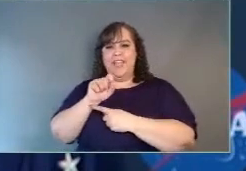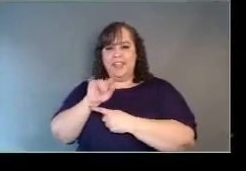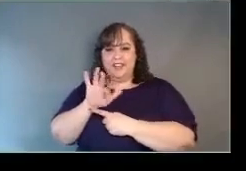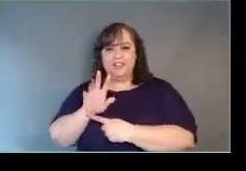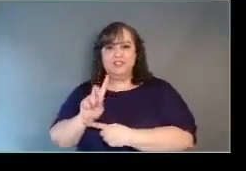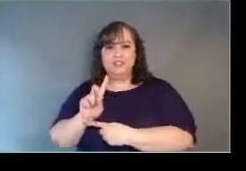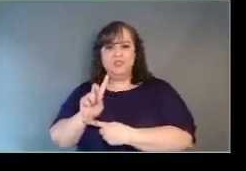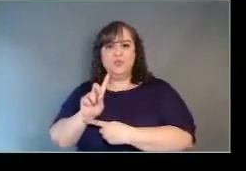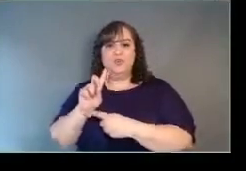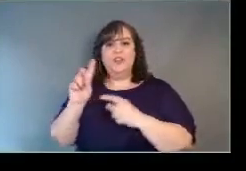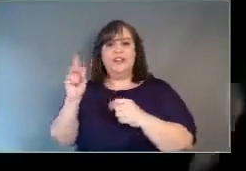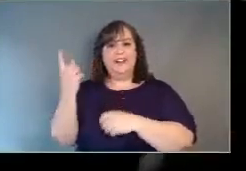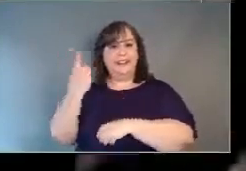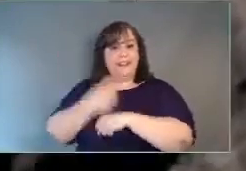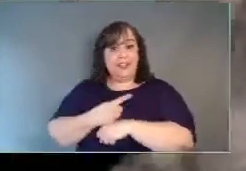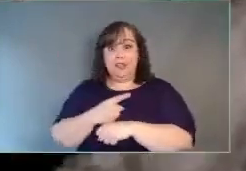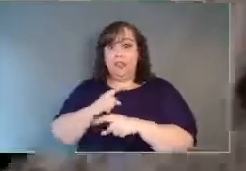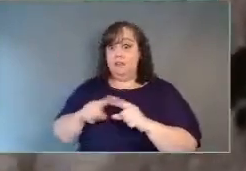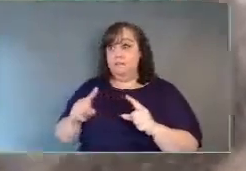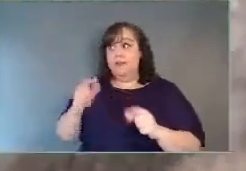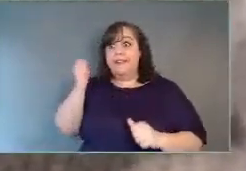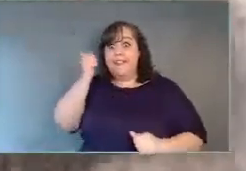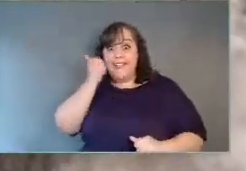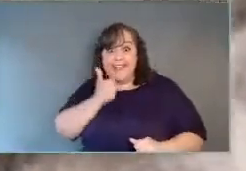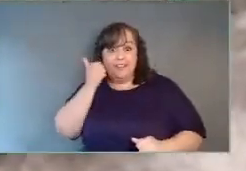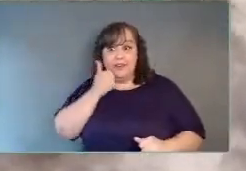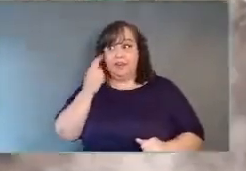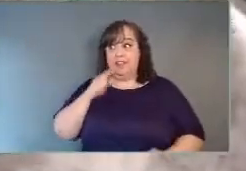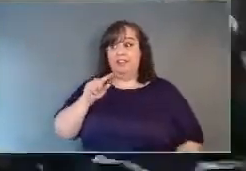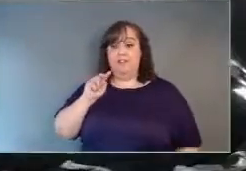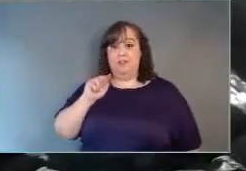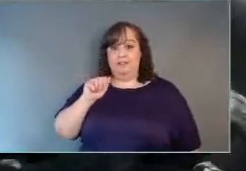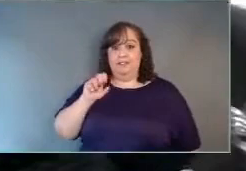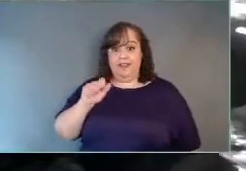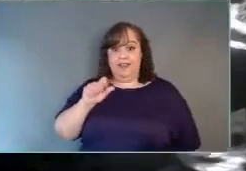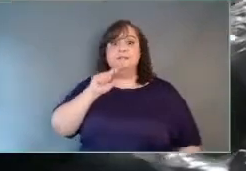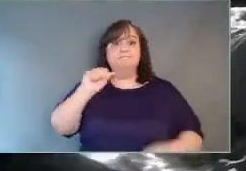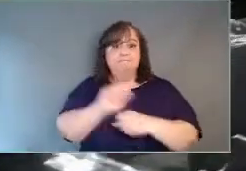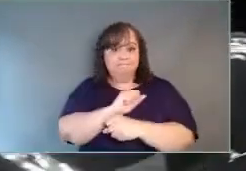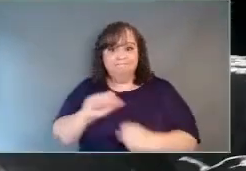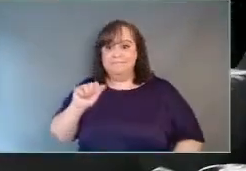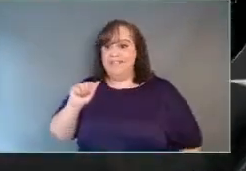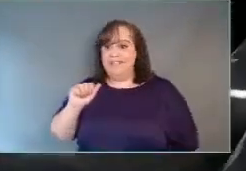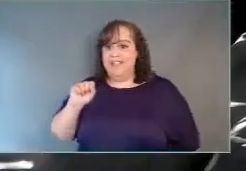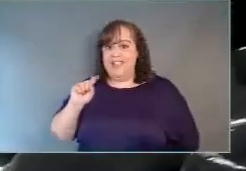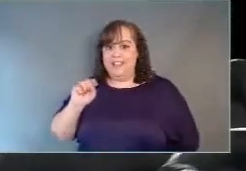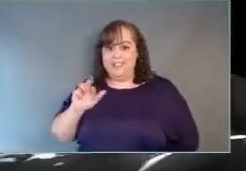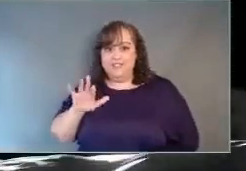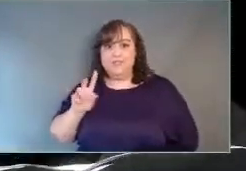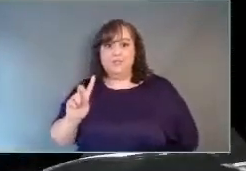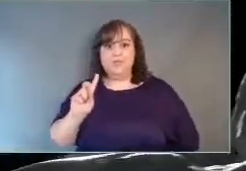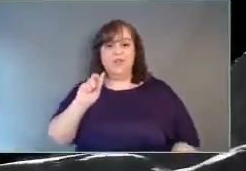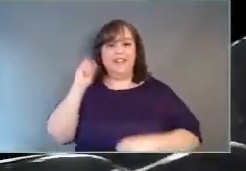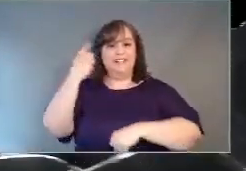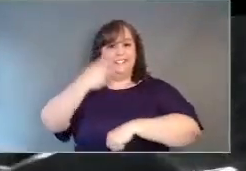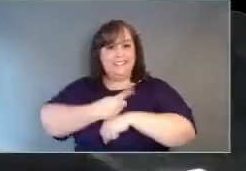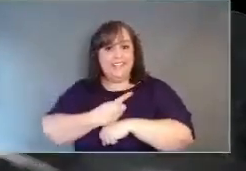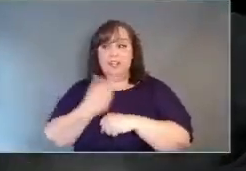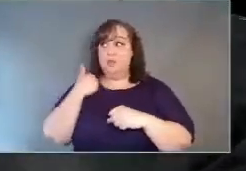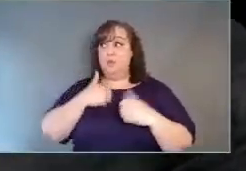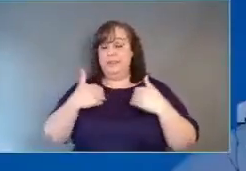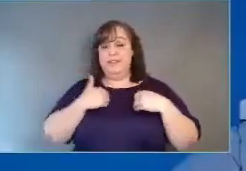day, because we have these missions that are exploring for asteroids all the